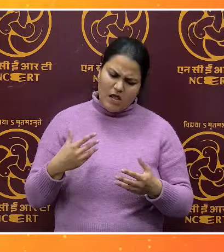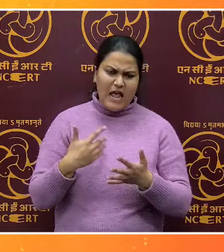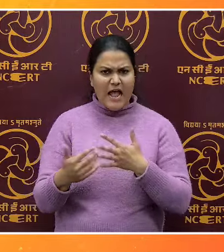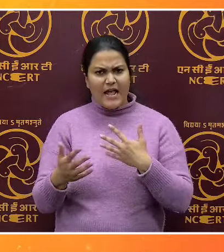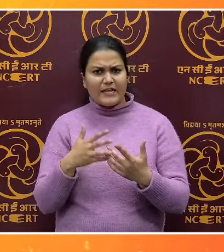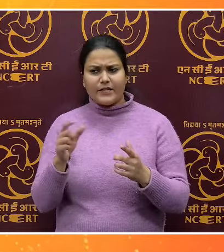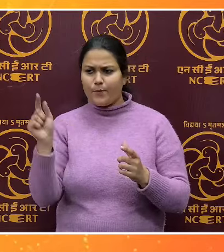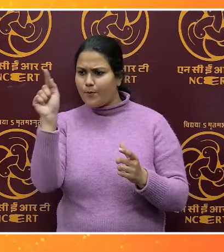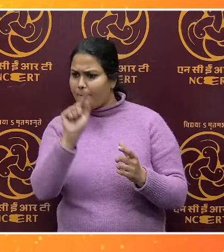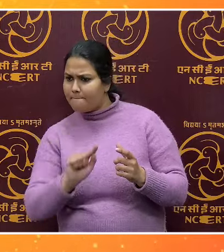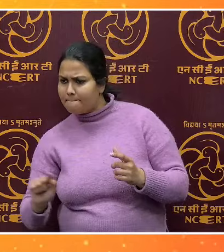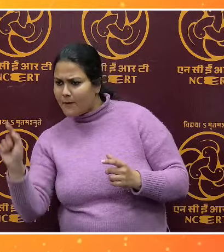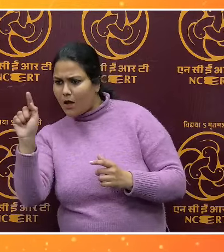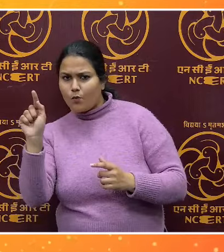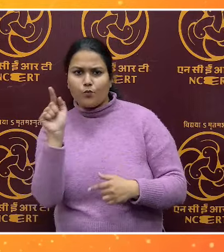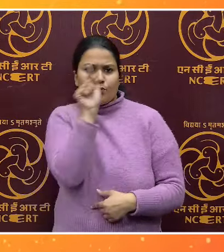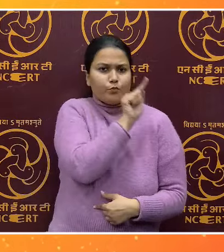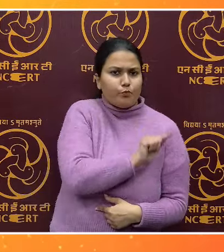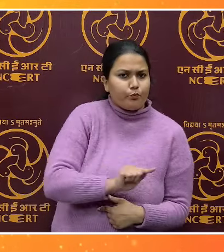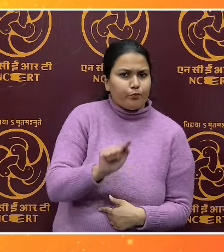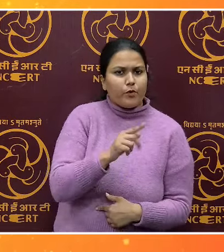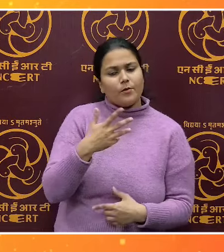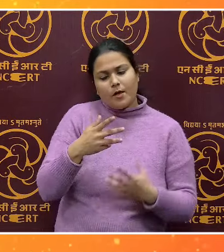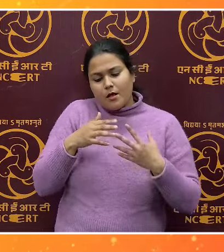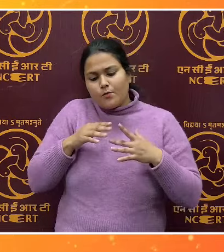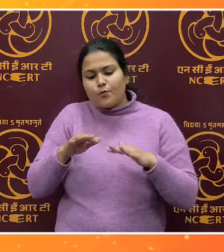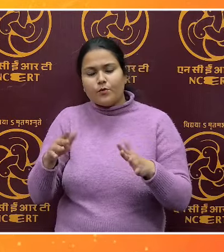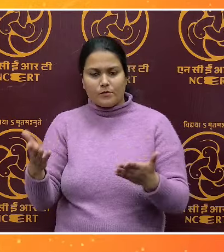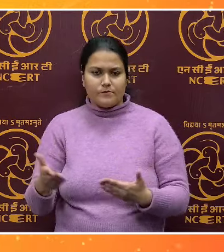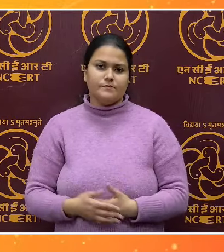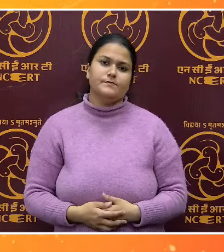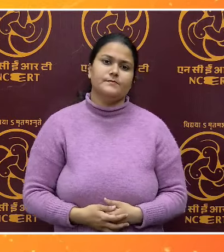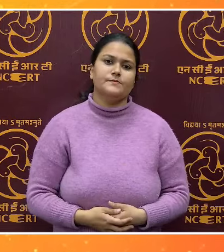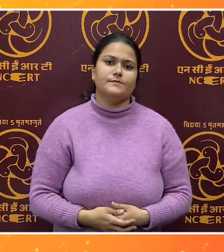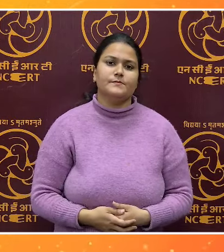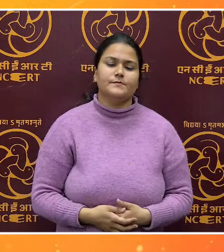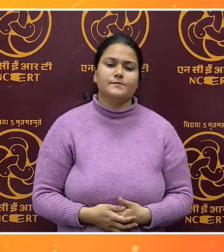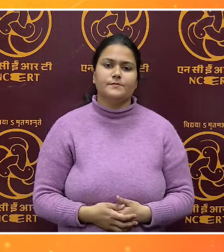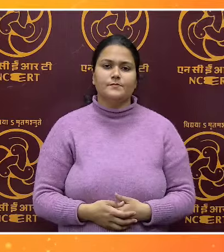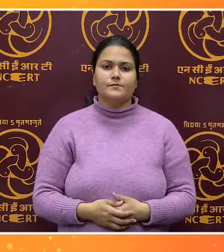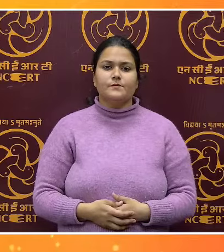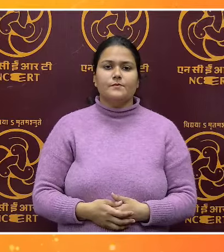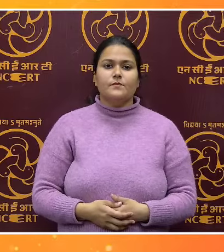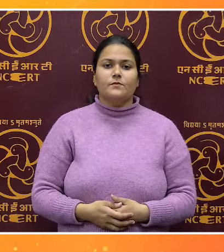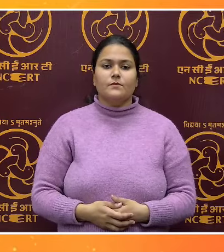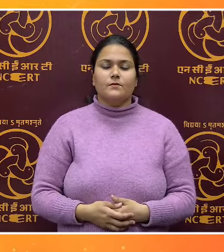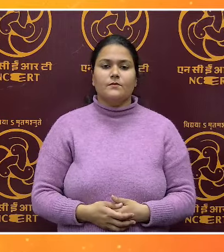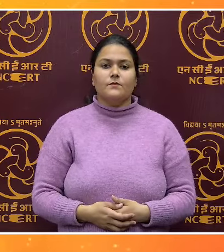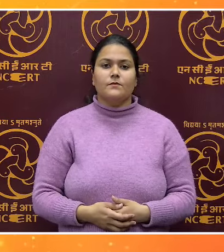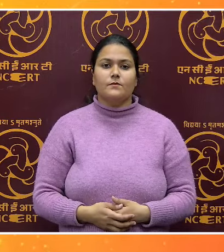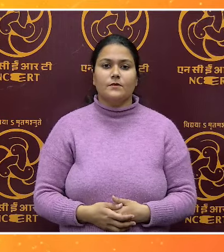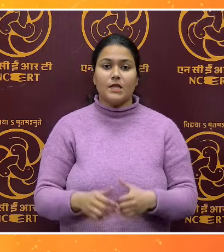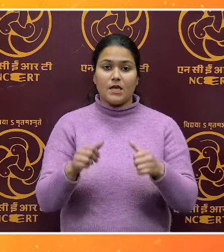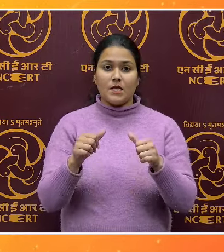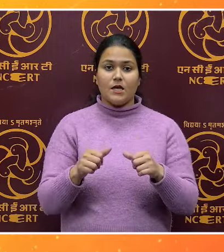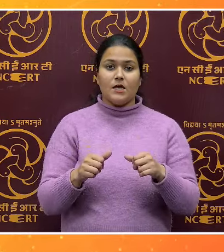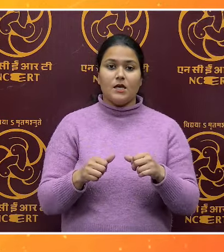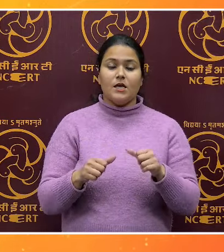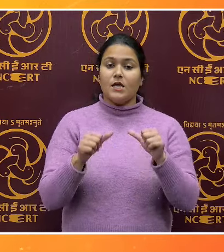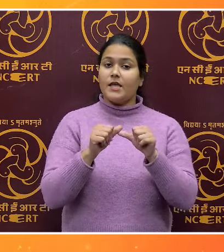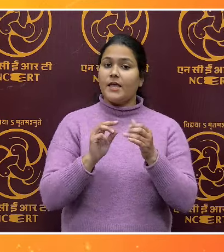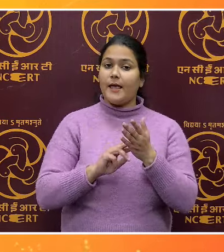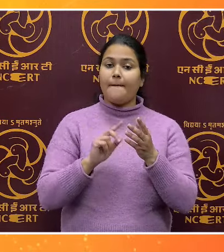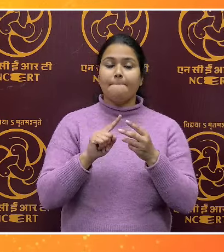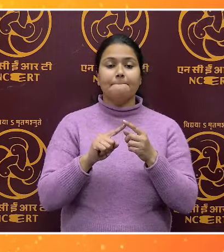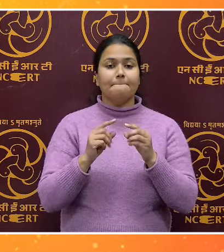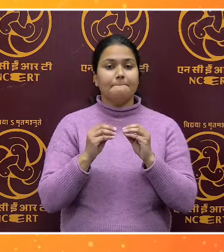atom having the capacity to donate pair of electrons to the metal. So, ambidentate ligands to be there in